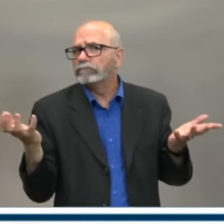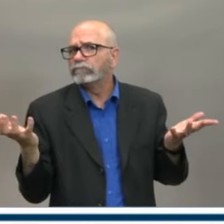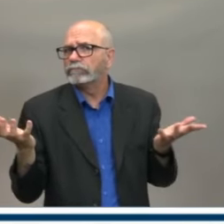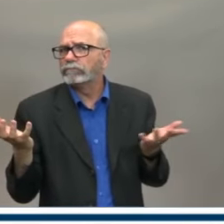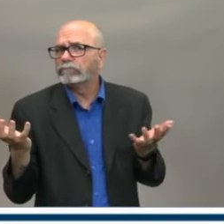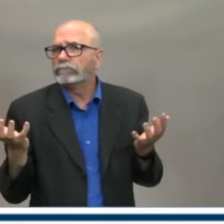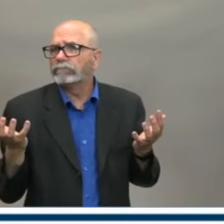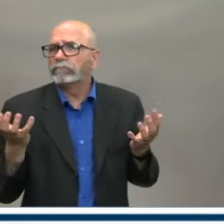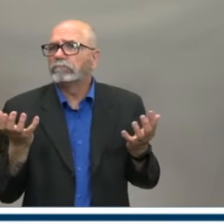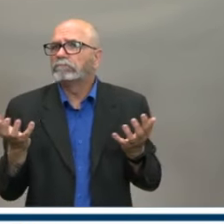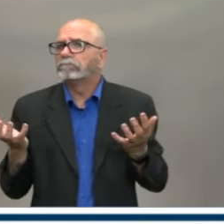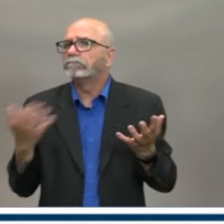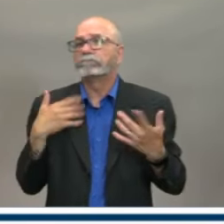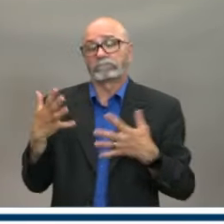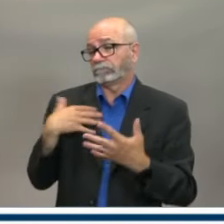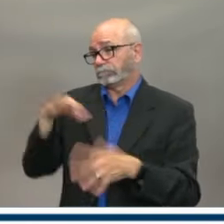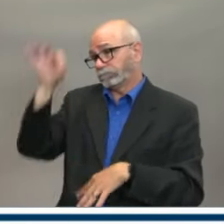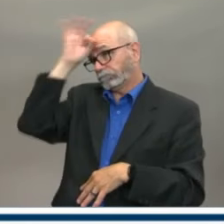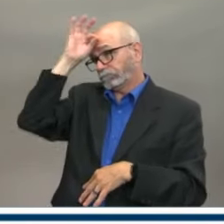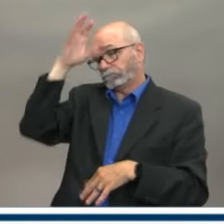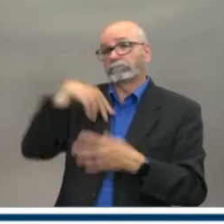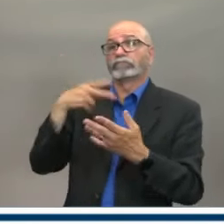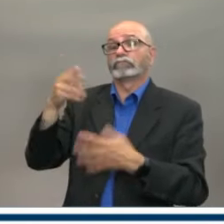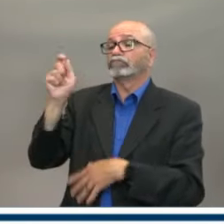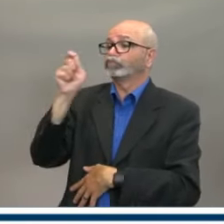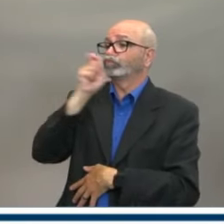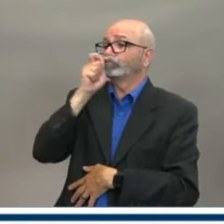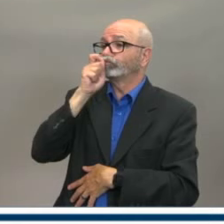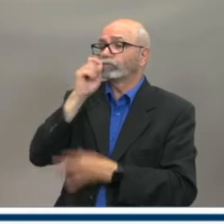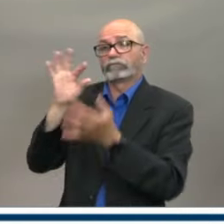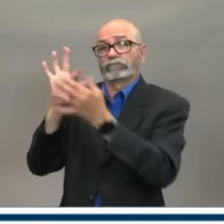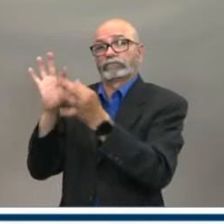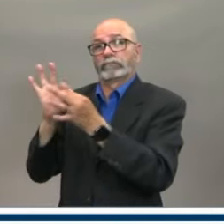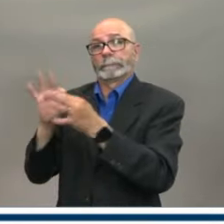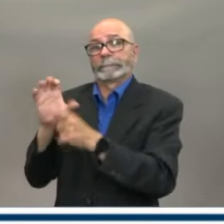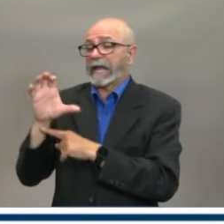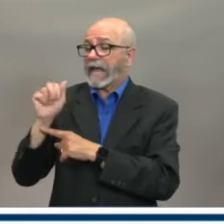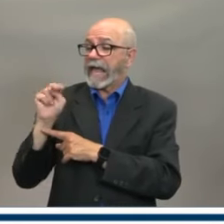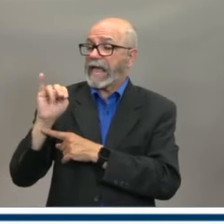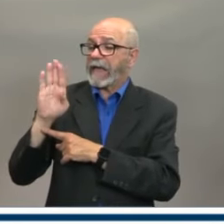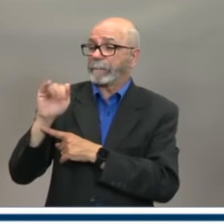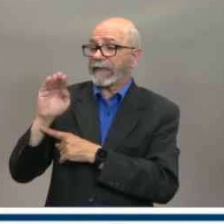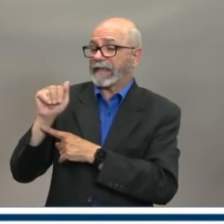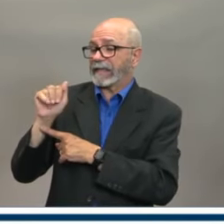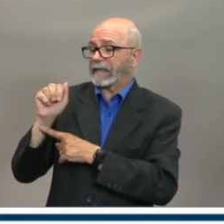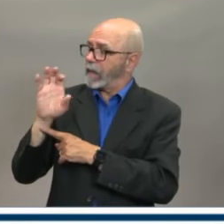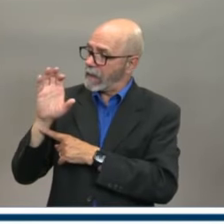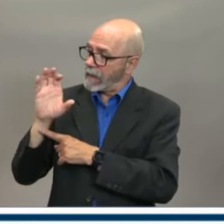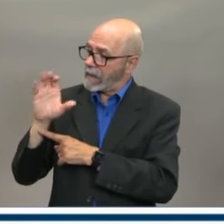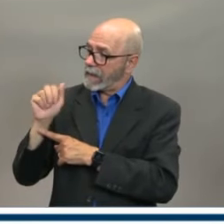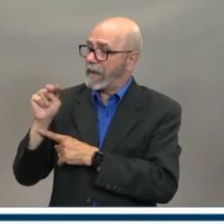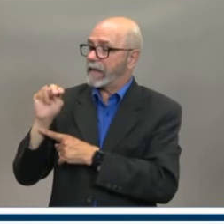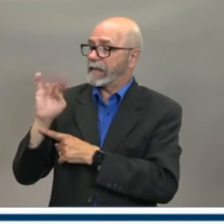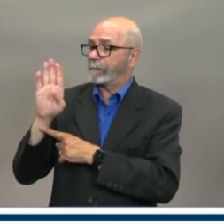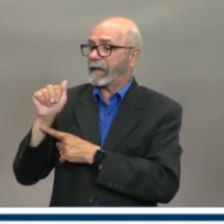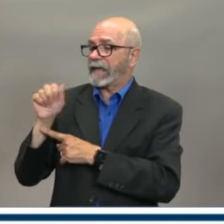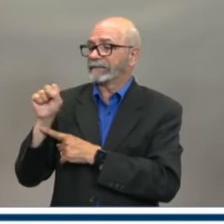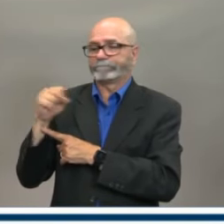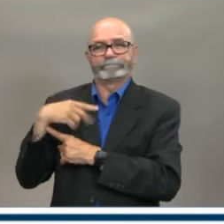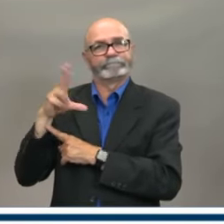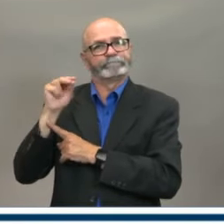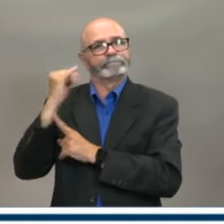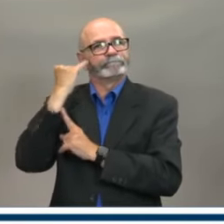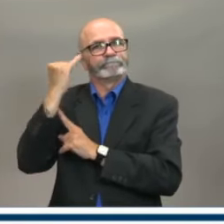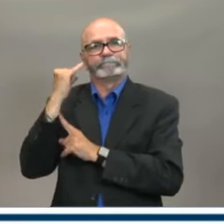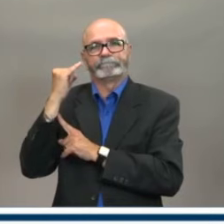there have been any studies done directly on cannabis. Certainly, our overall position on cannabis is we know that